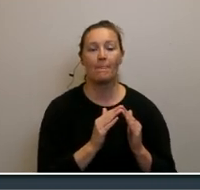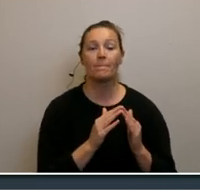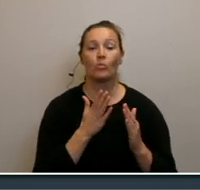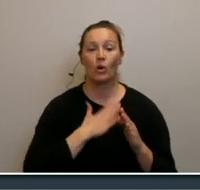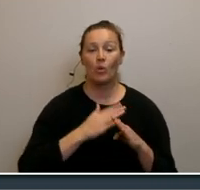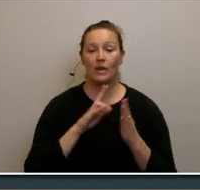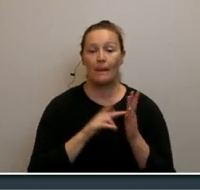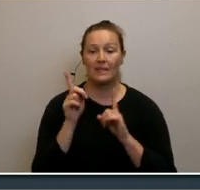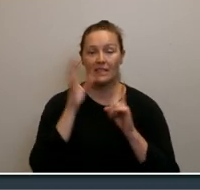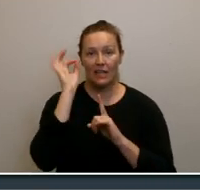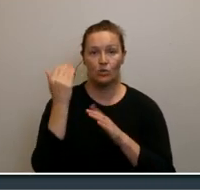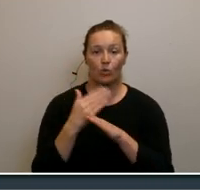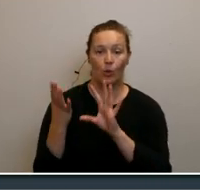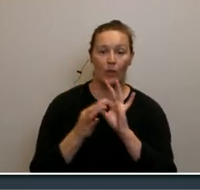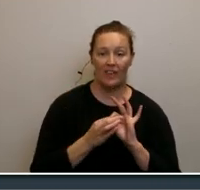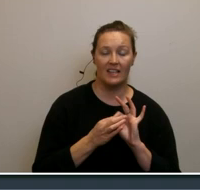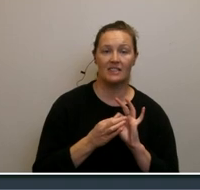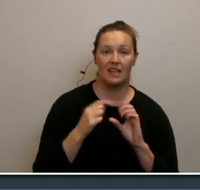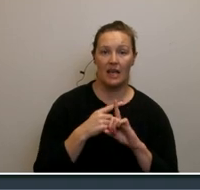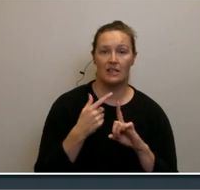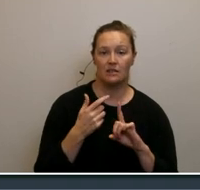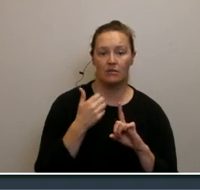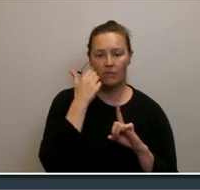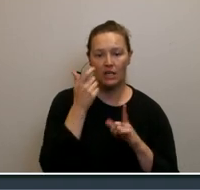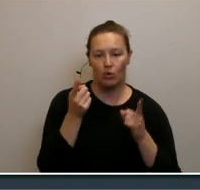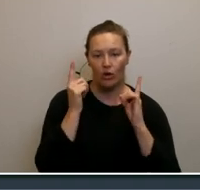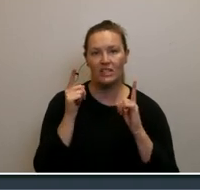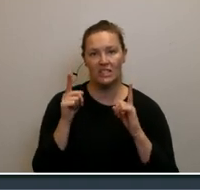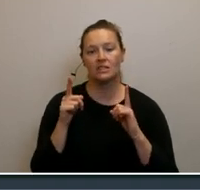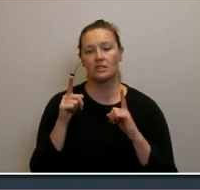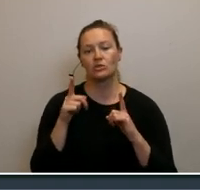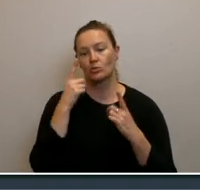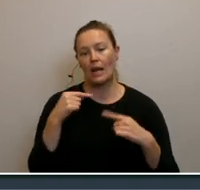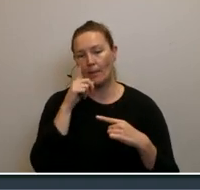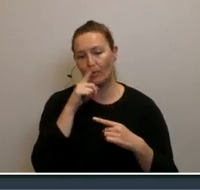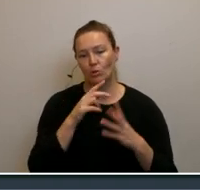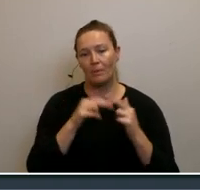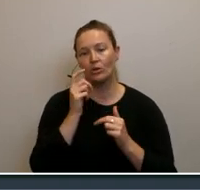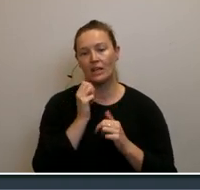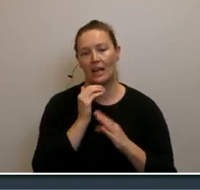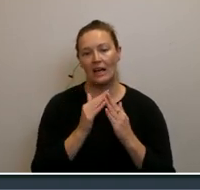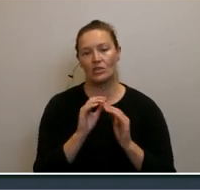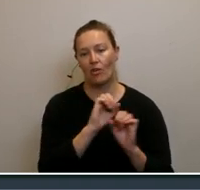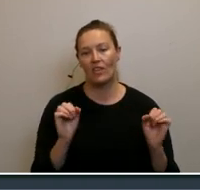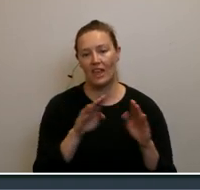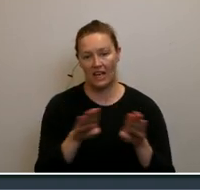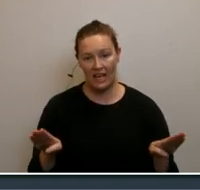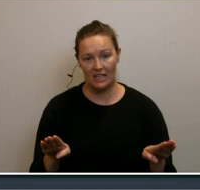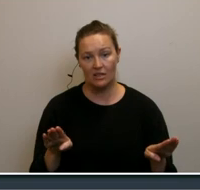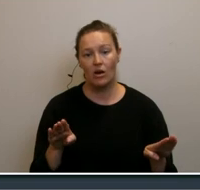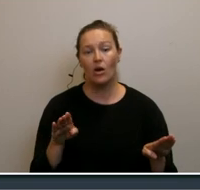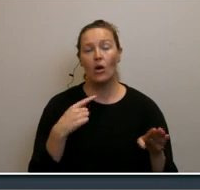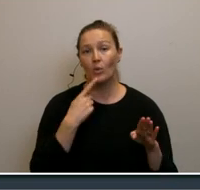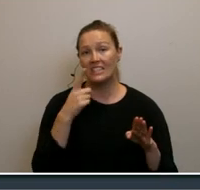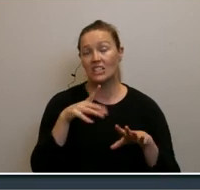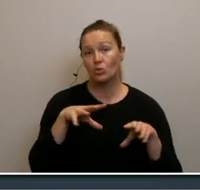Council work with mana whenua to implement this policy and allow people to build houses on their land. We suggest that you adopt a